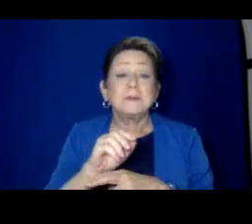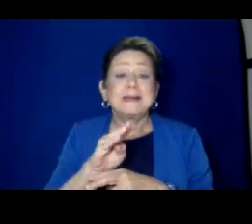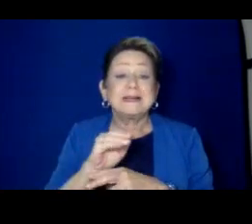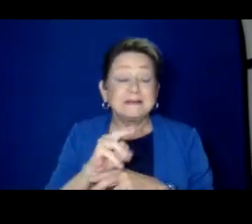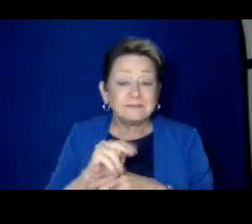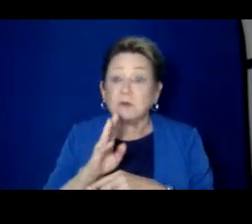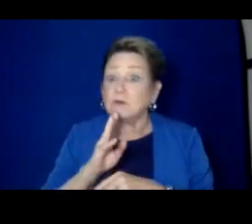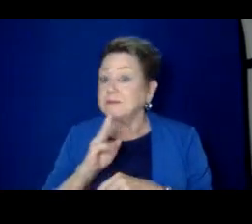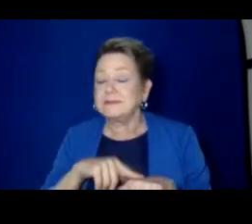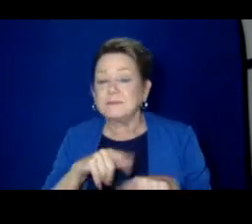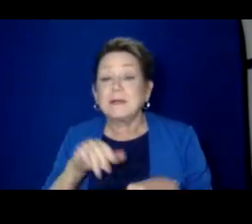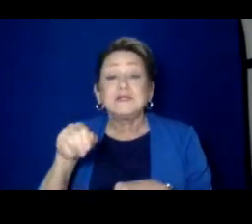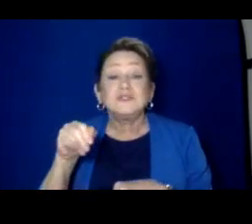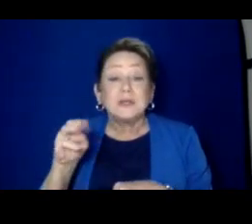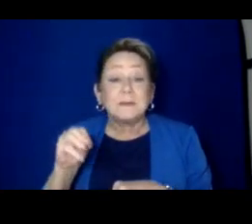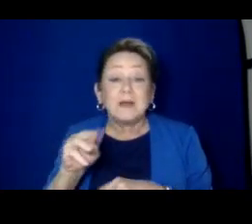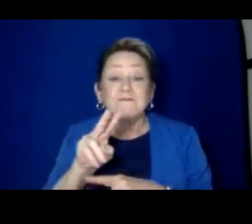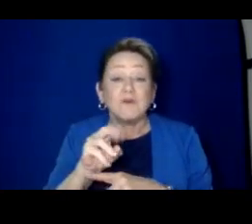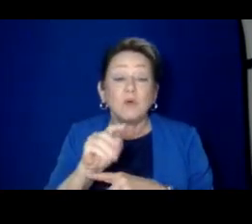Jen Liptak.